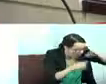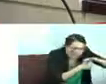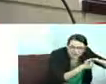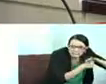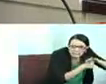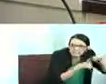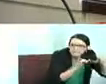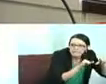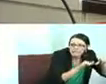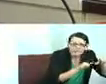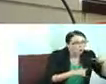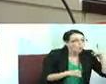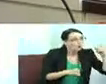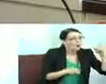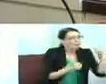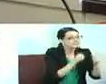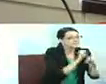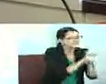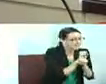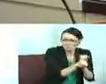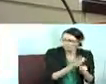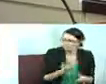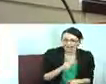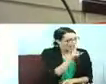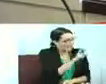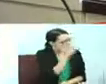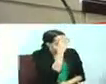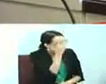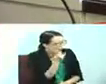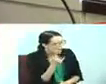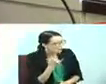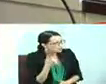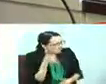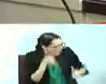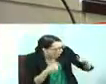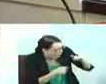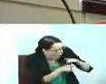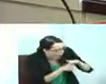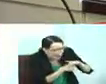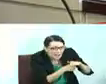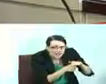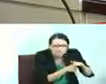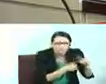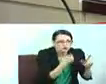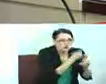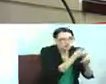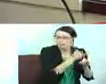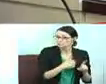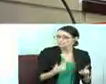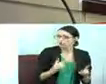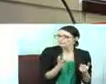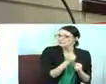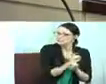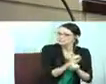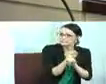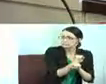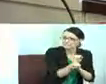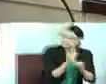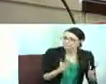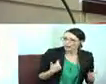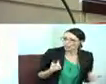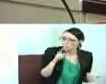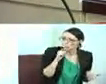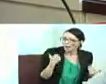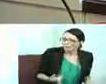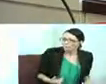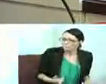They found one slave, and they asked him, "Why are you still cooped up in here?" And he said, "I'm a slave.